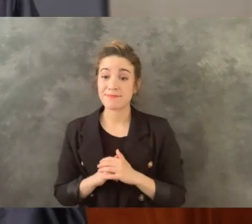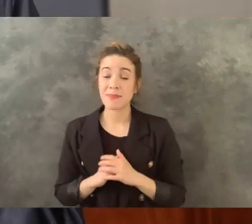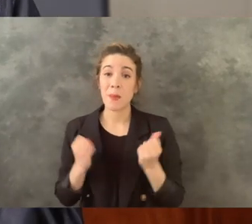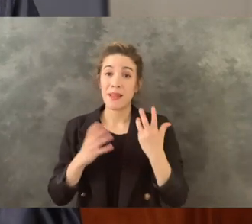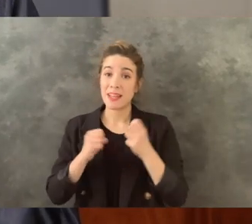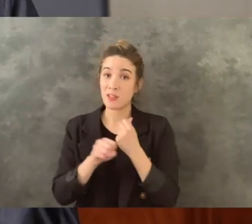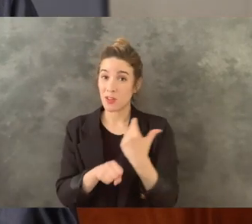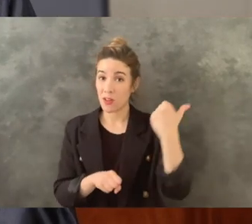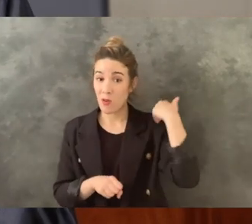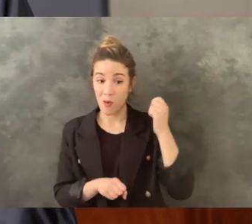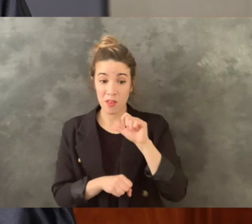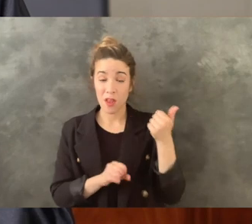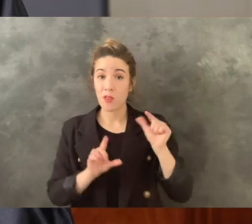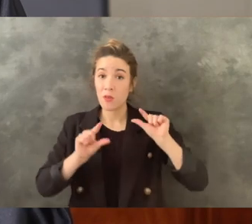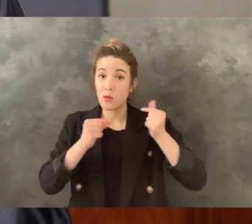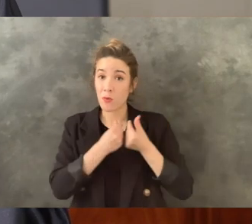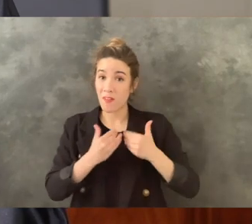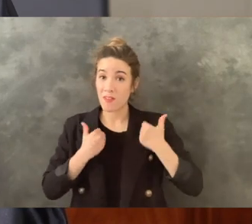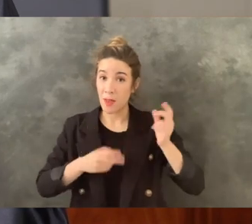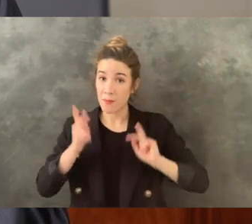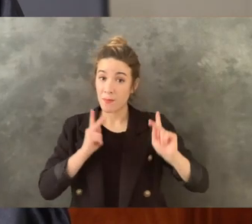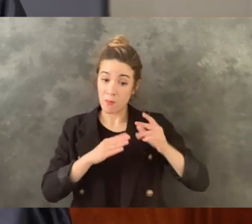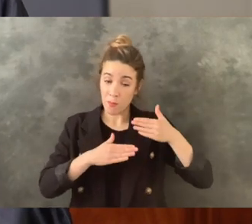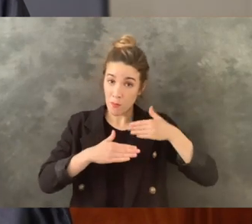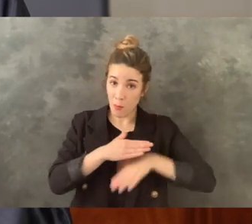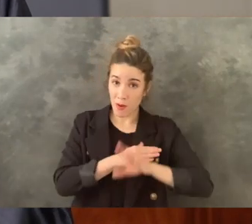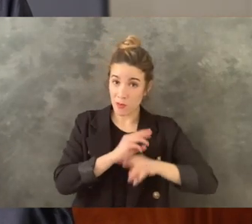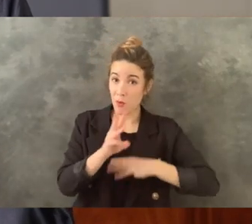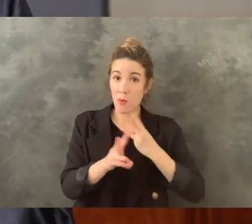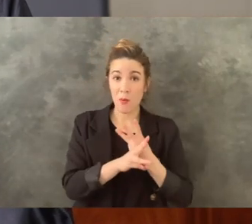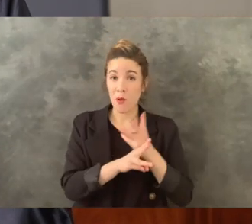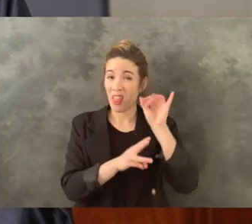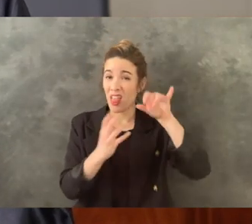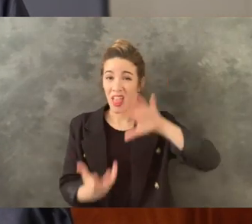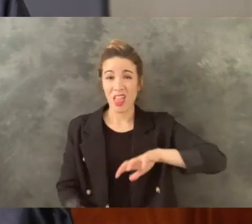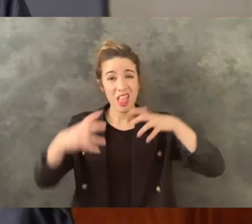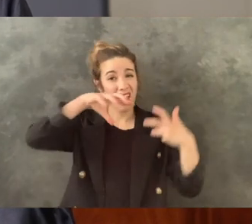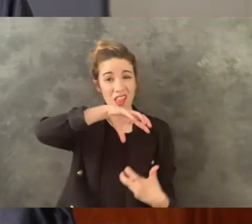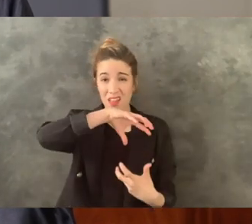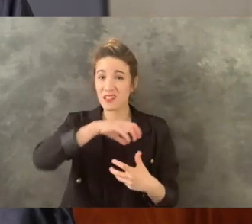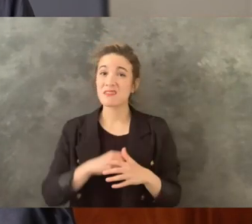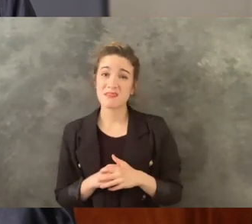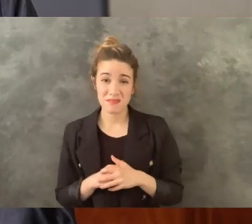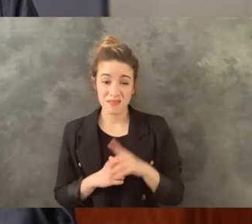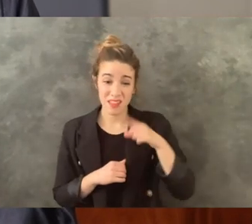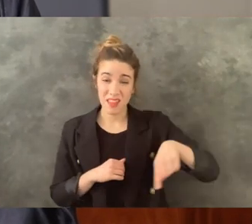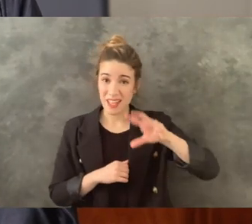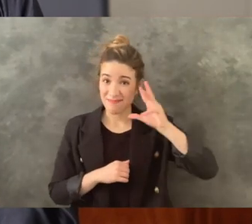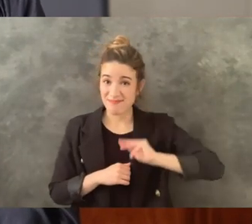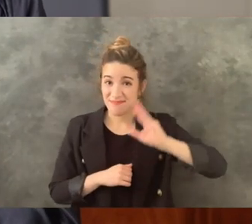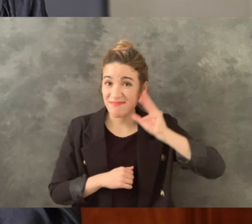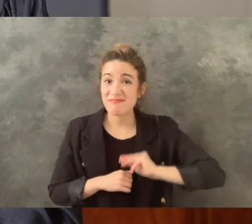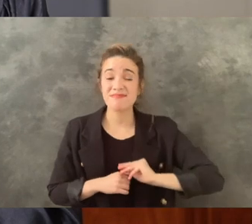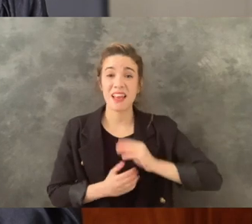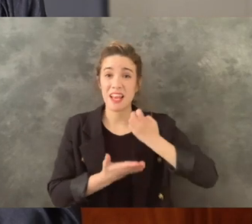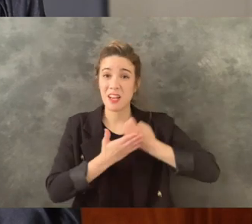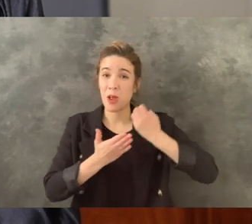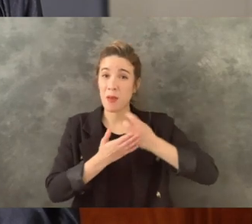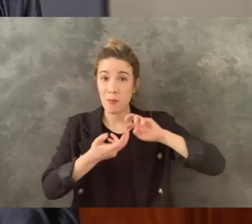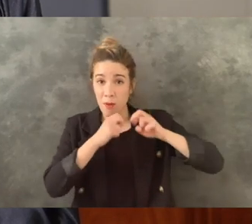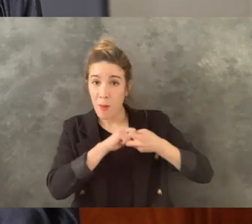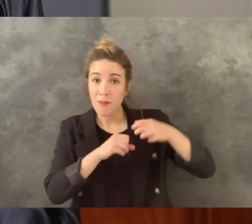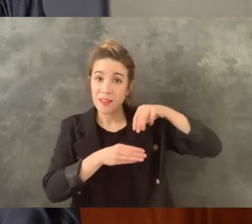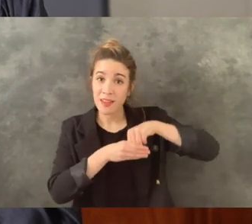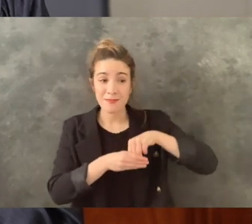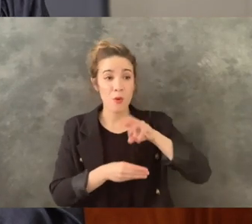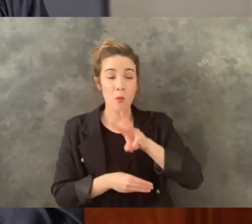Many years ago, another group of young people were born into a world that was turned upside down. They faced economic tragedy